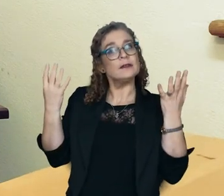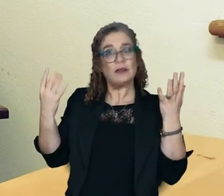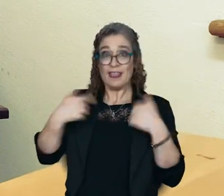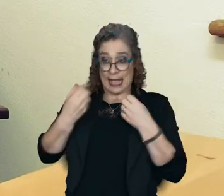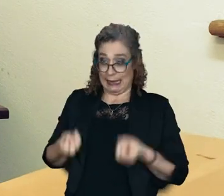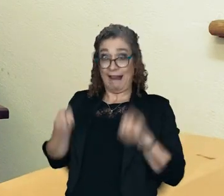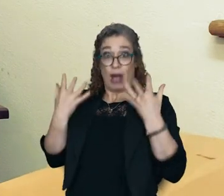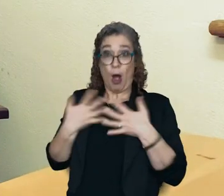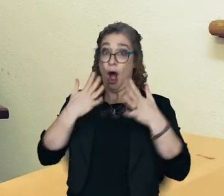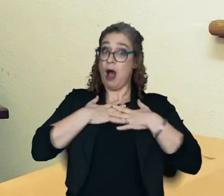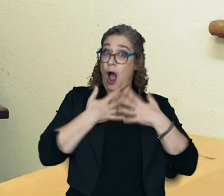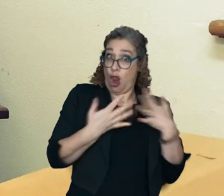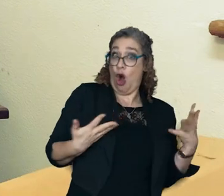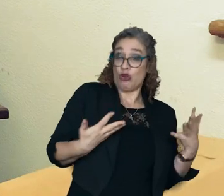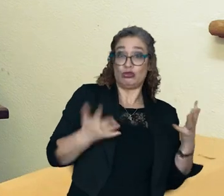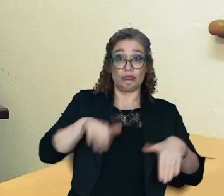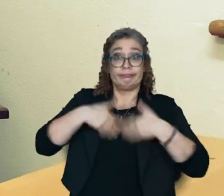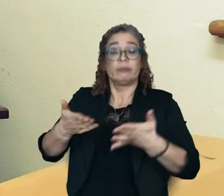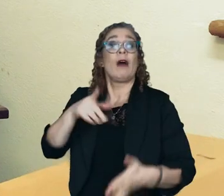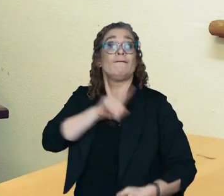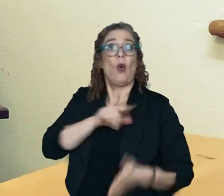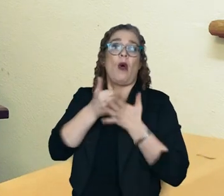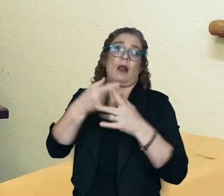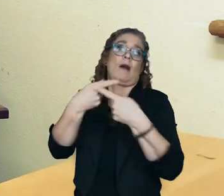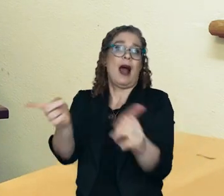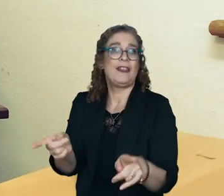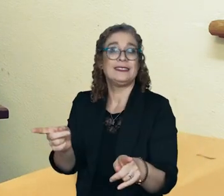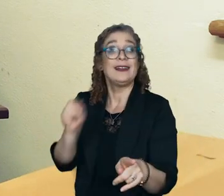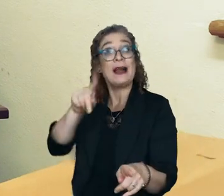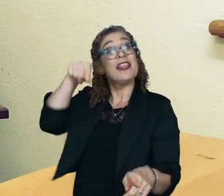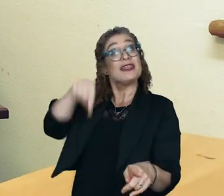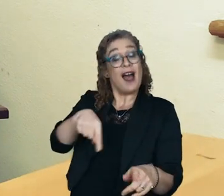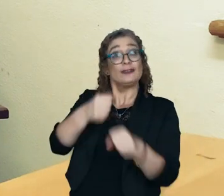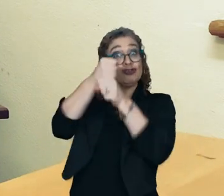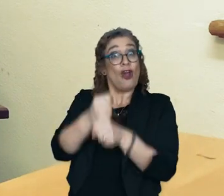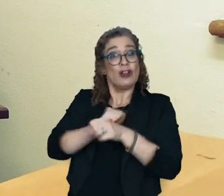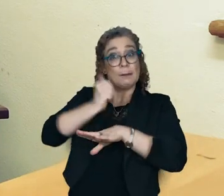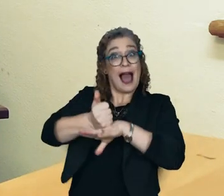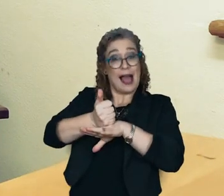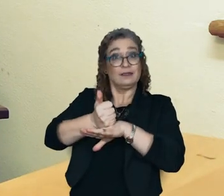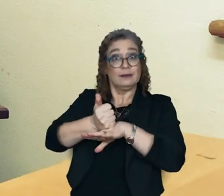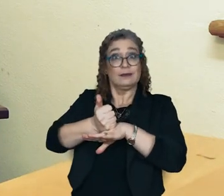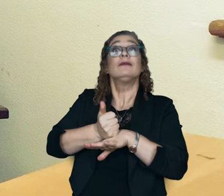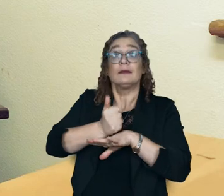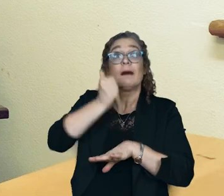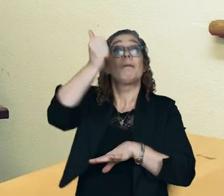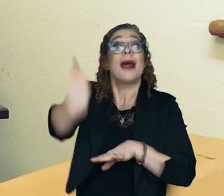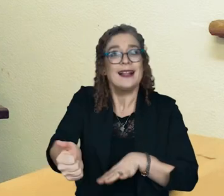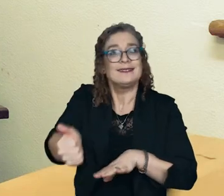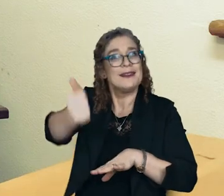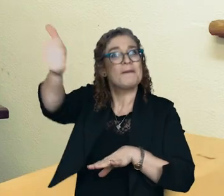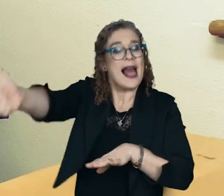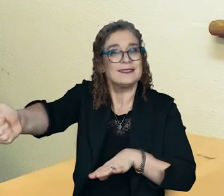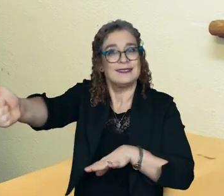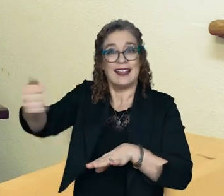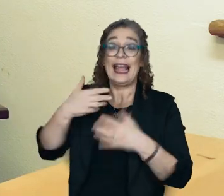for the sake of others. And they too have just planted another church from their church plant. They've had to overcome significant difficulties, but